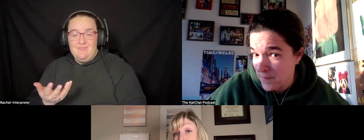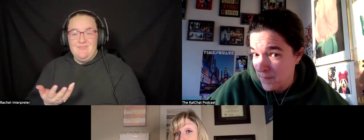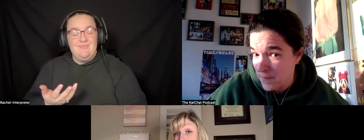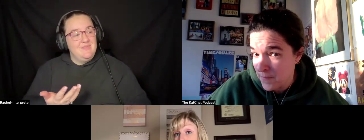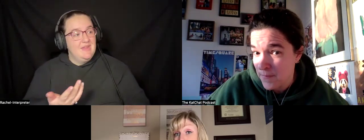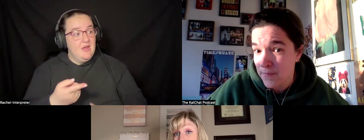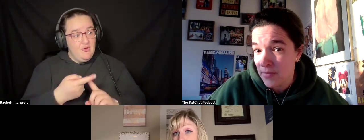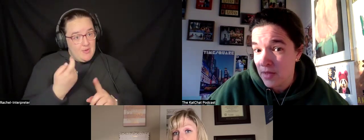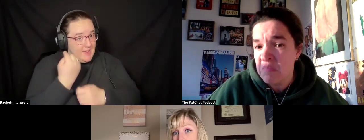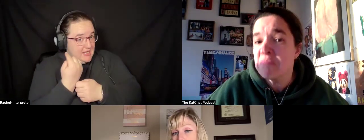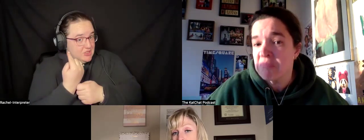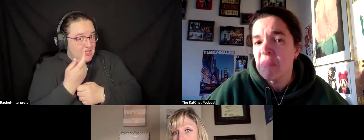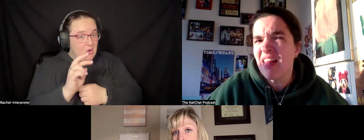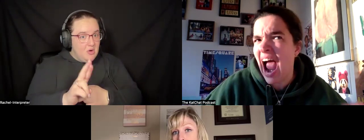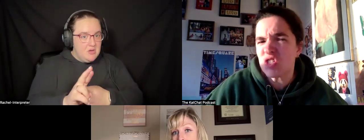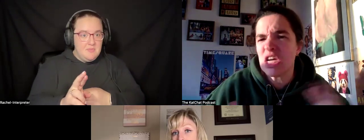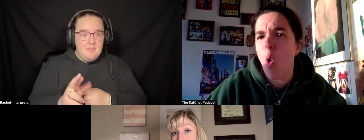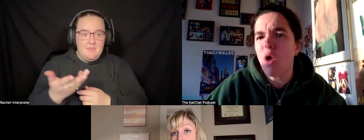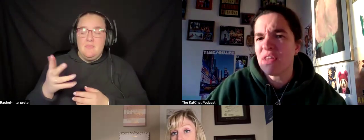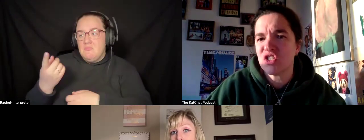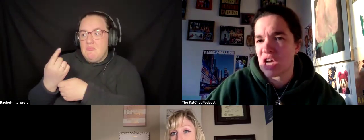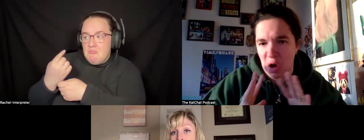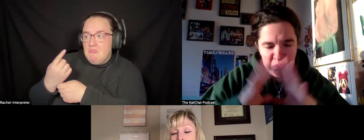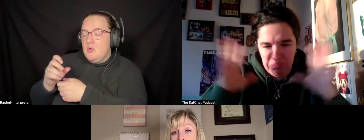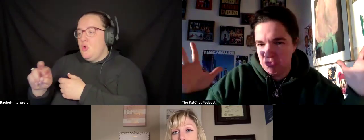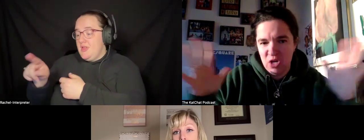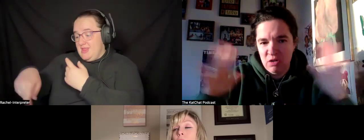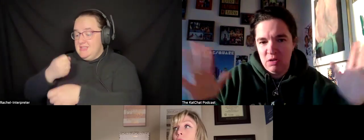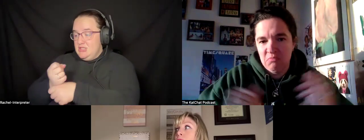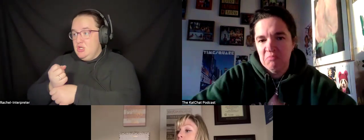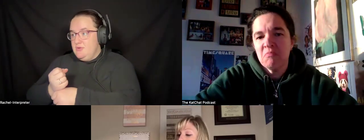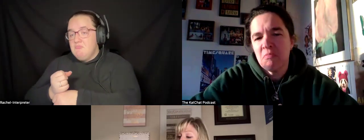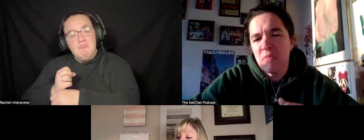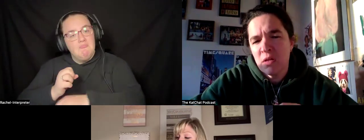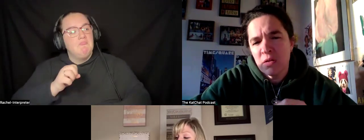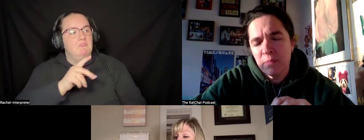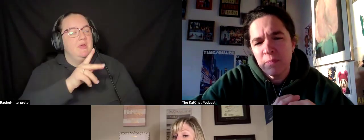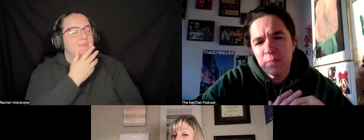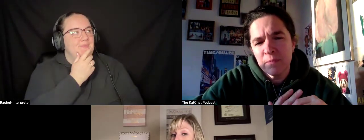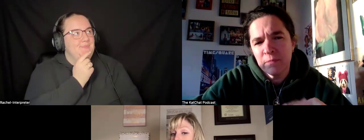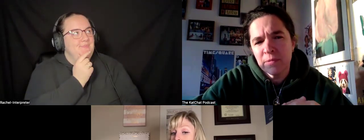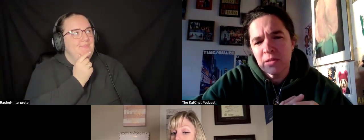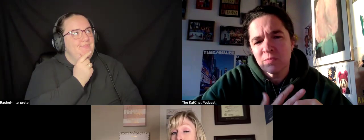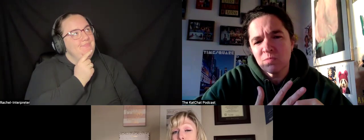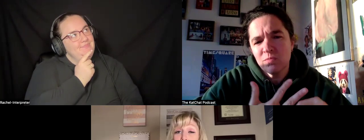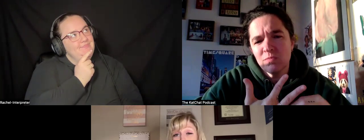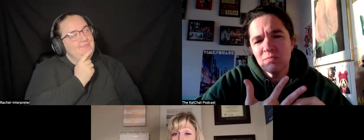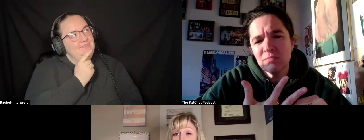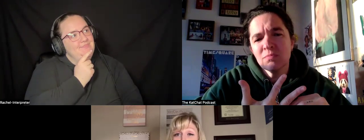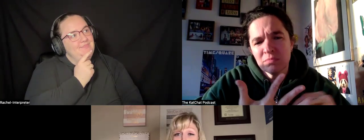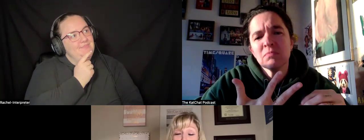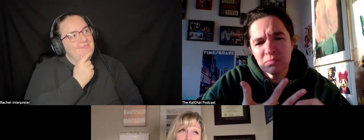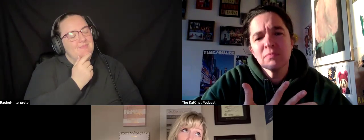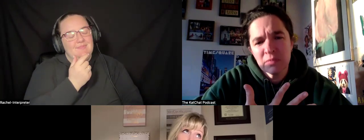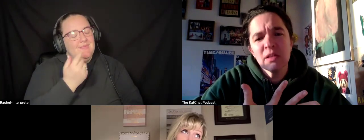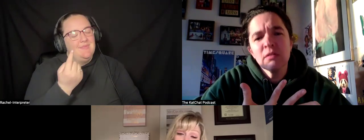Just from the last year or Last year or this year. okay. Um, I mean, I watch the